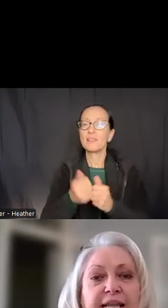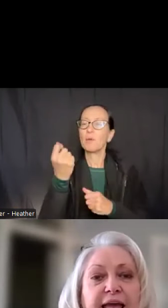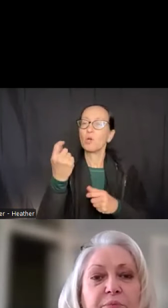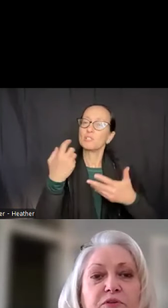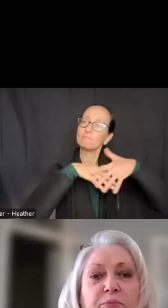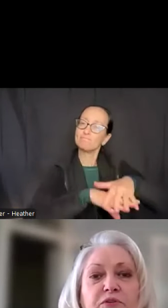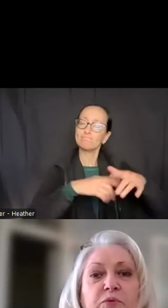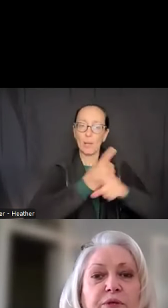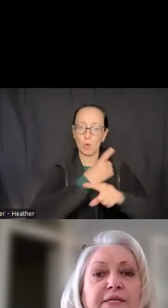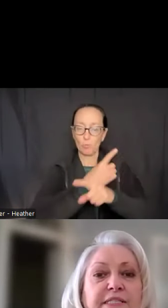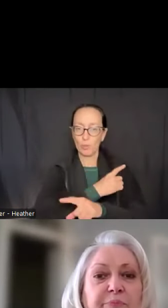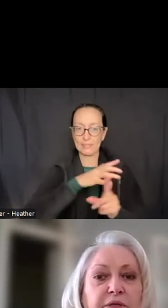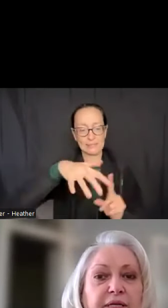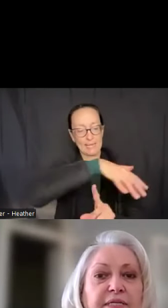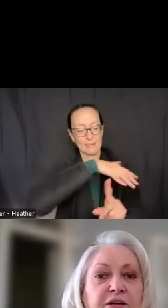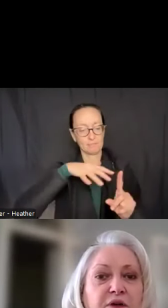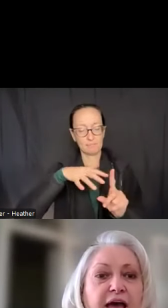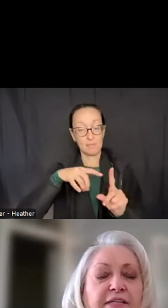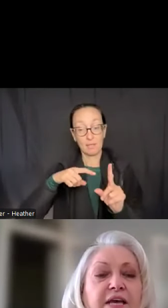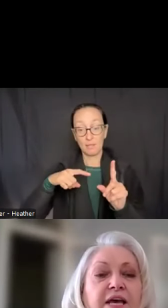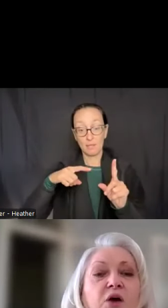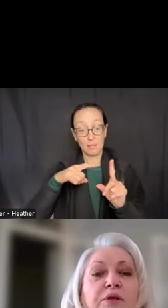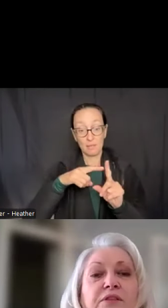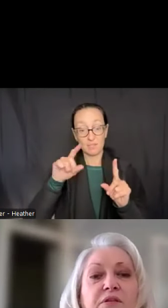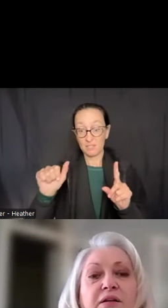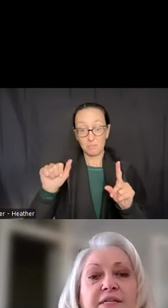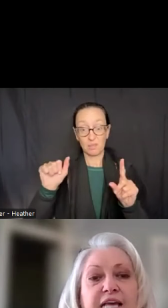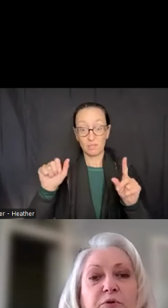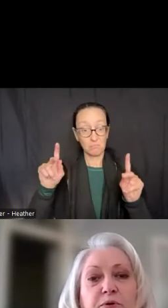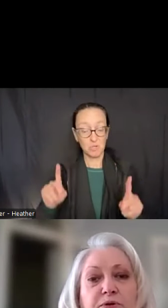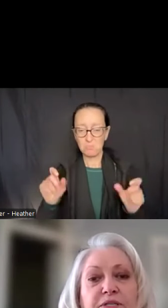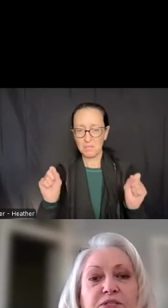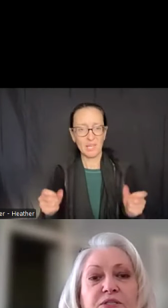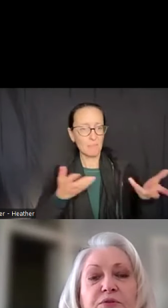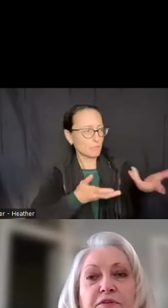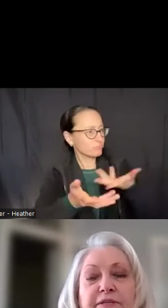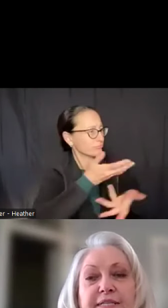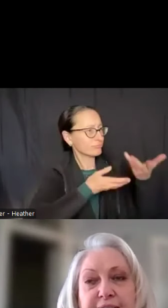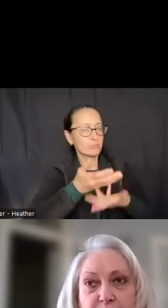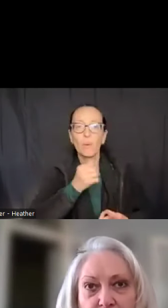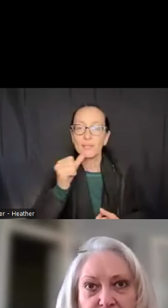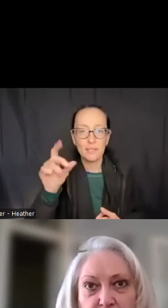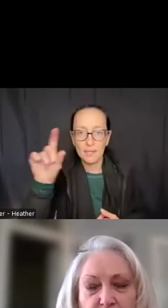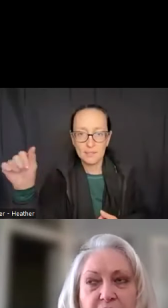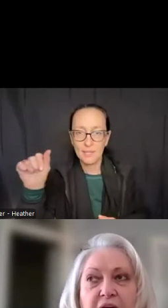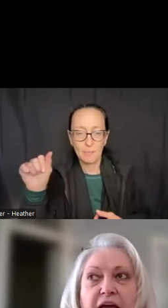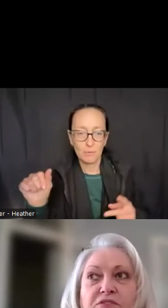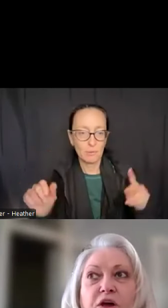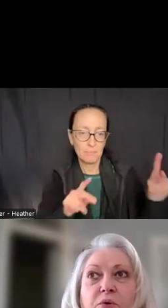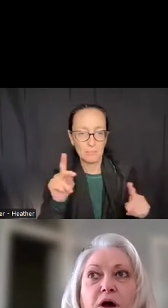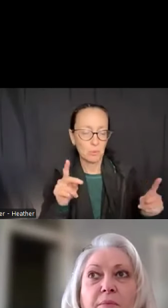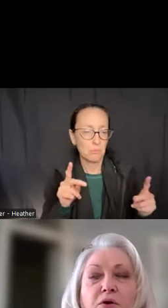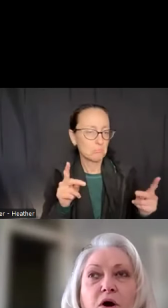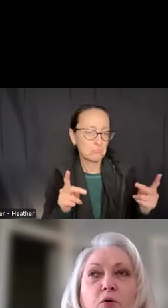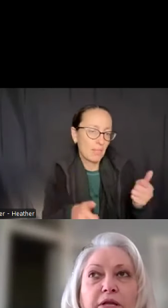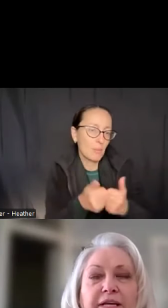So that enables the person with a disability to interact with non-disabled persons to the fullest extent possible.